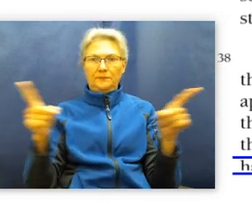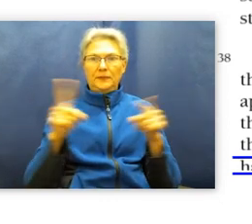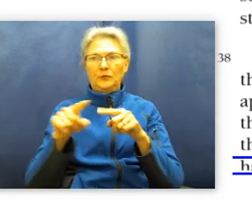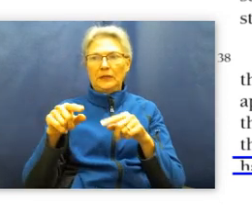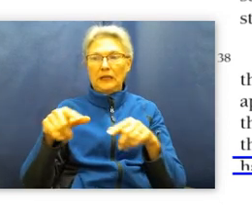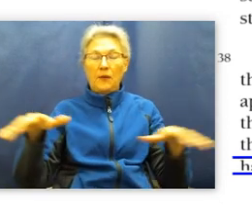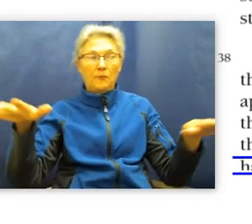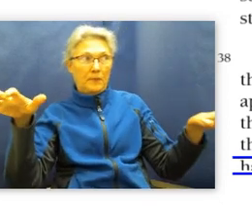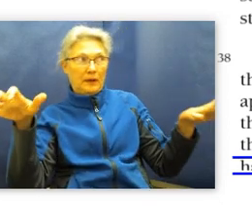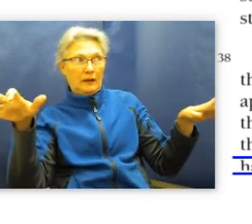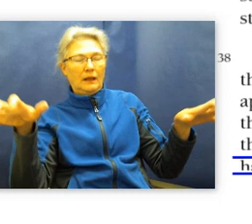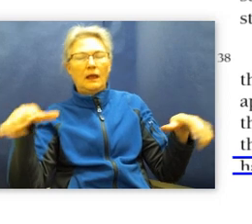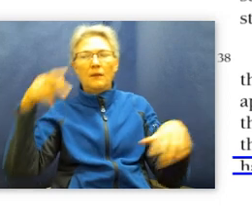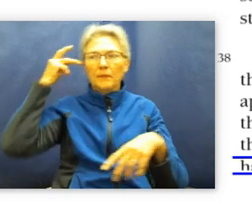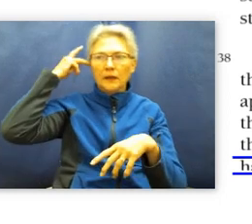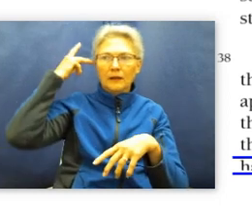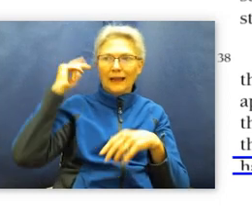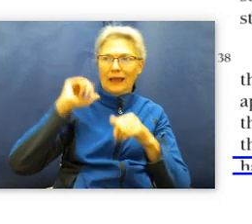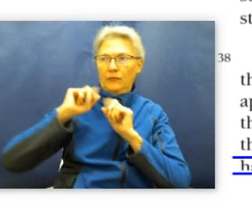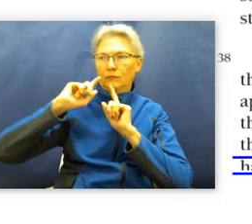they reacted once they received help.